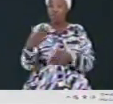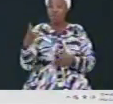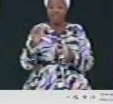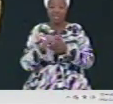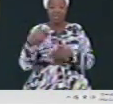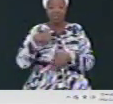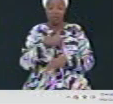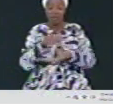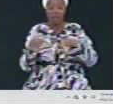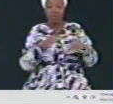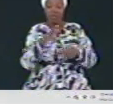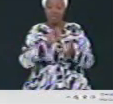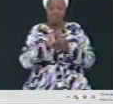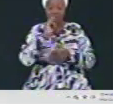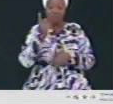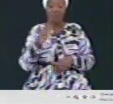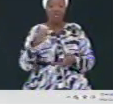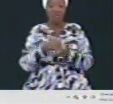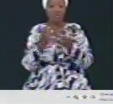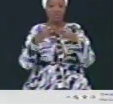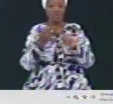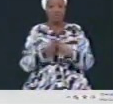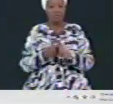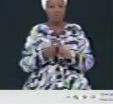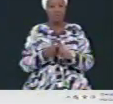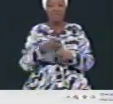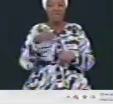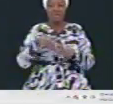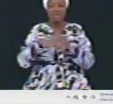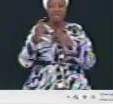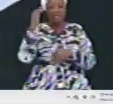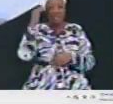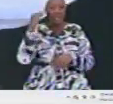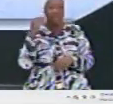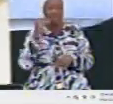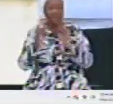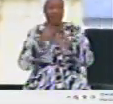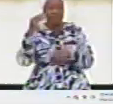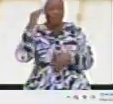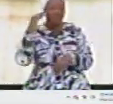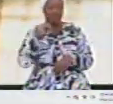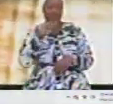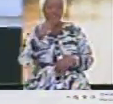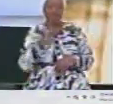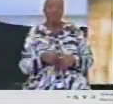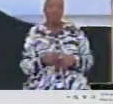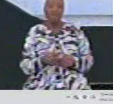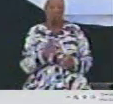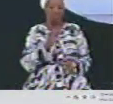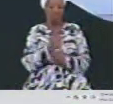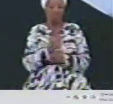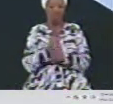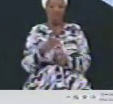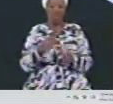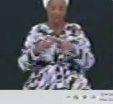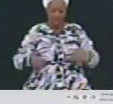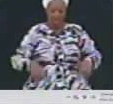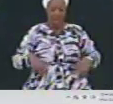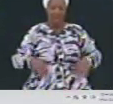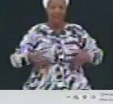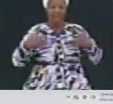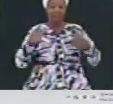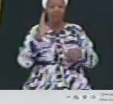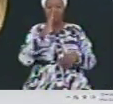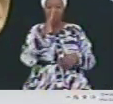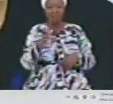do, that's where it comes from. If the hedge is dull, life will be dull. If